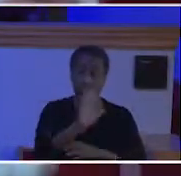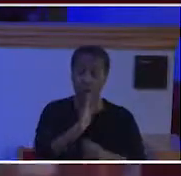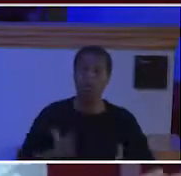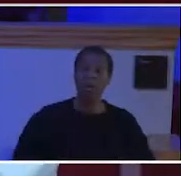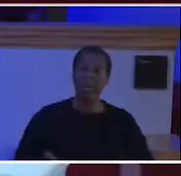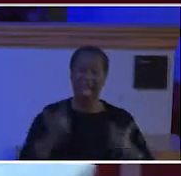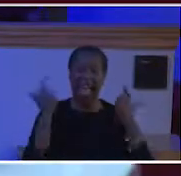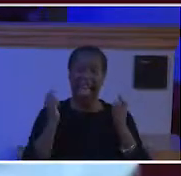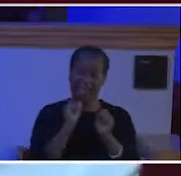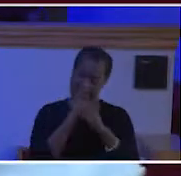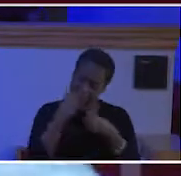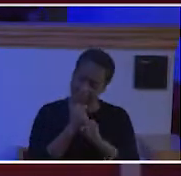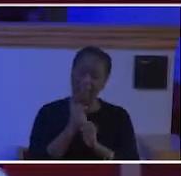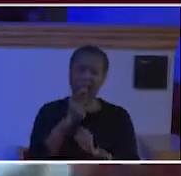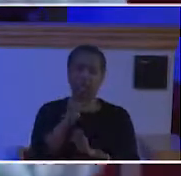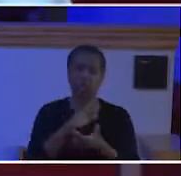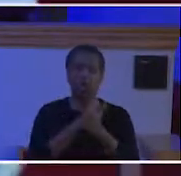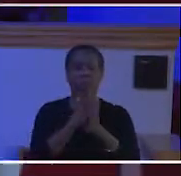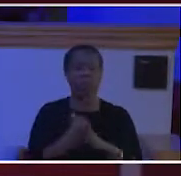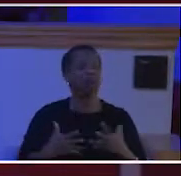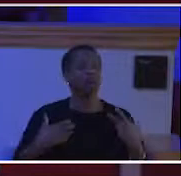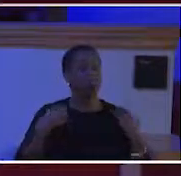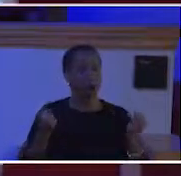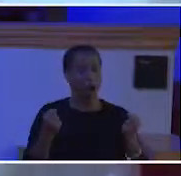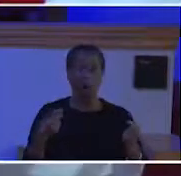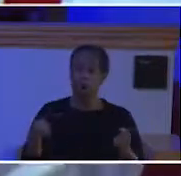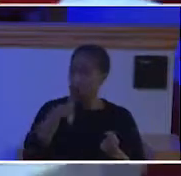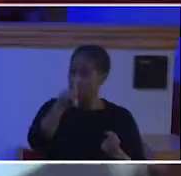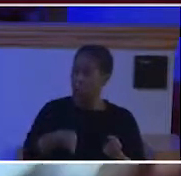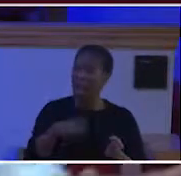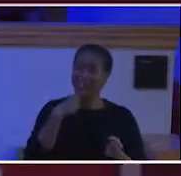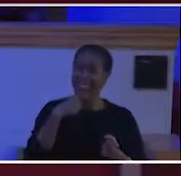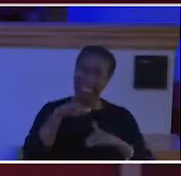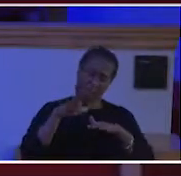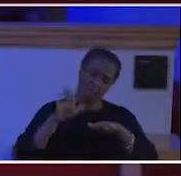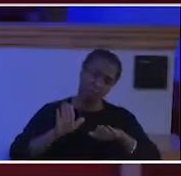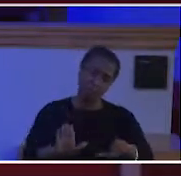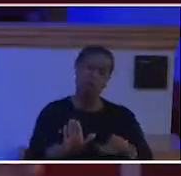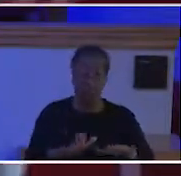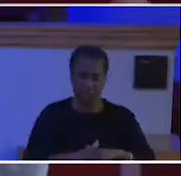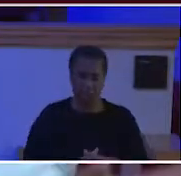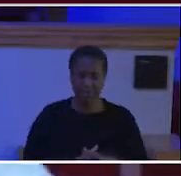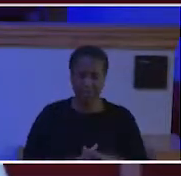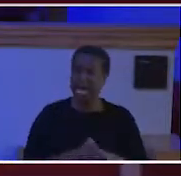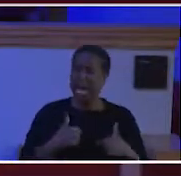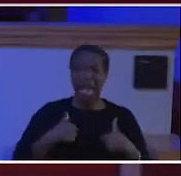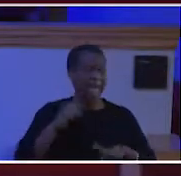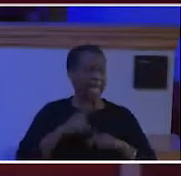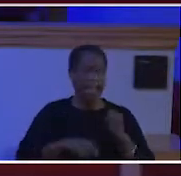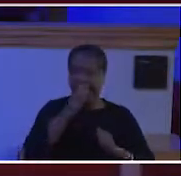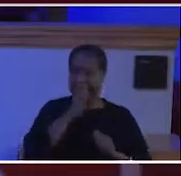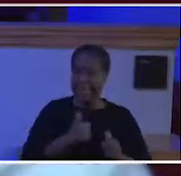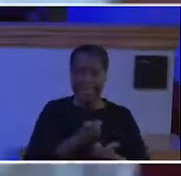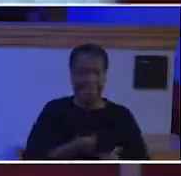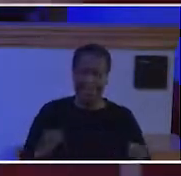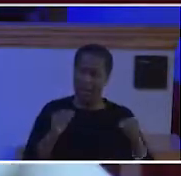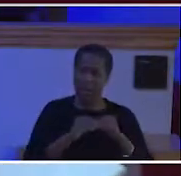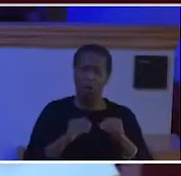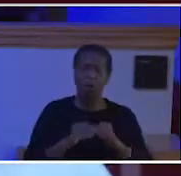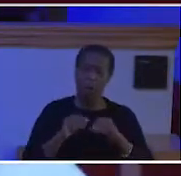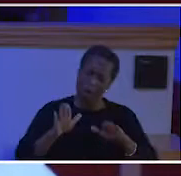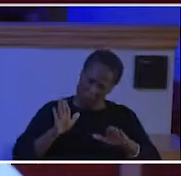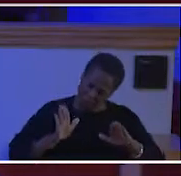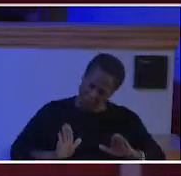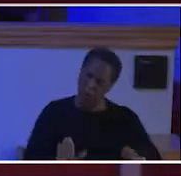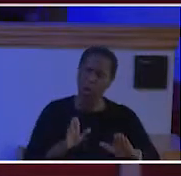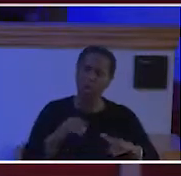It's making you stronger till you gotta say, push, I can't stand it any longer.